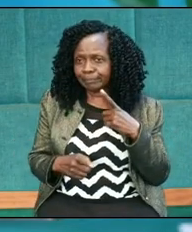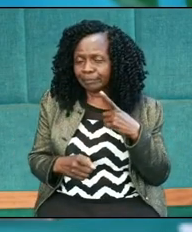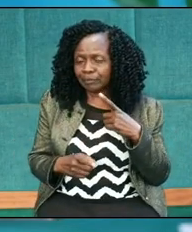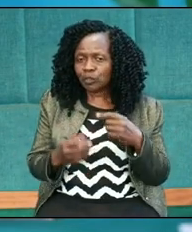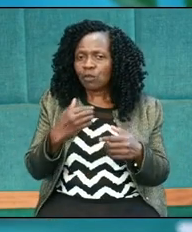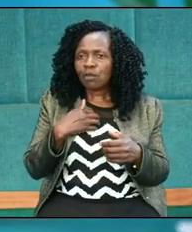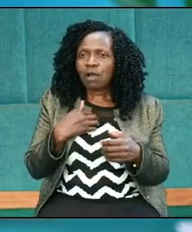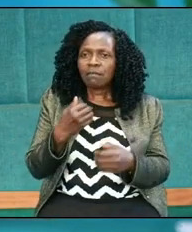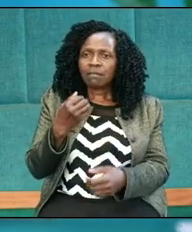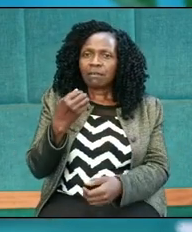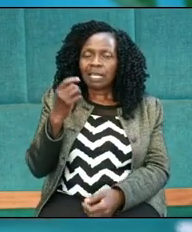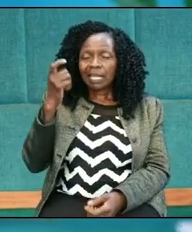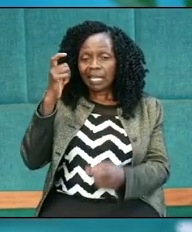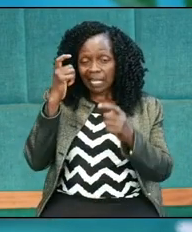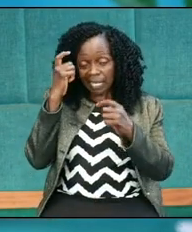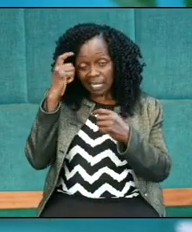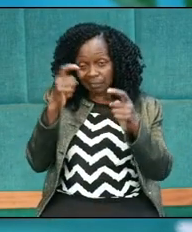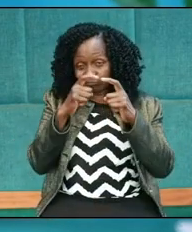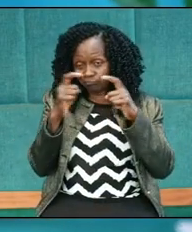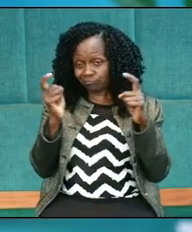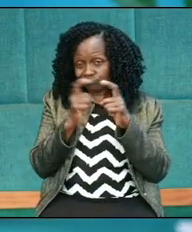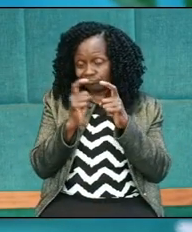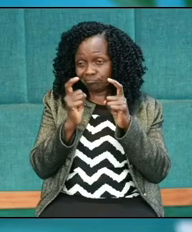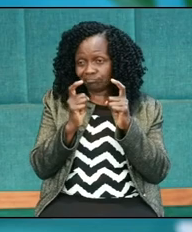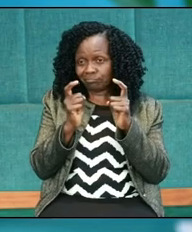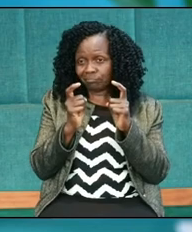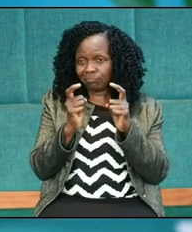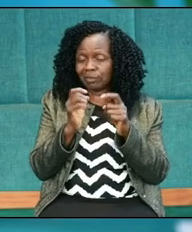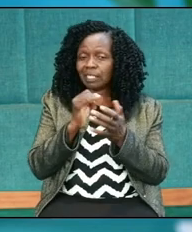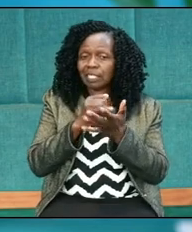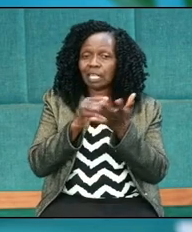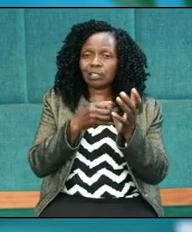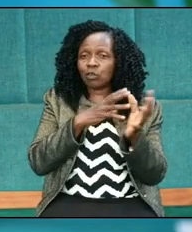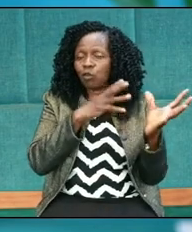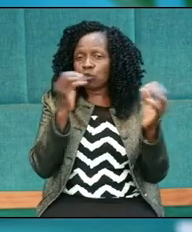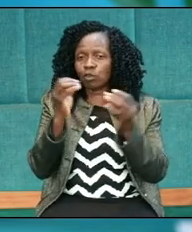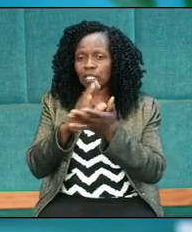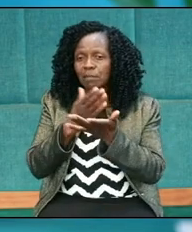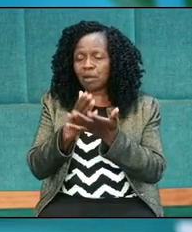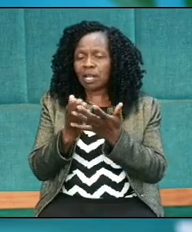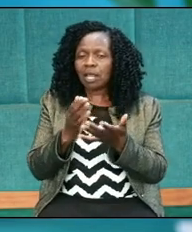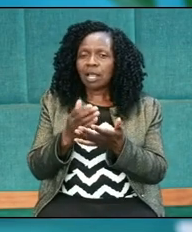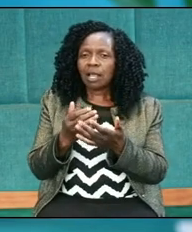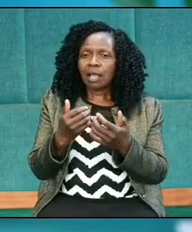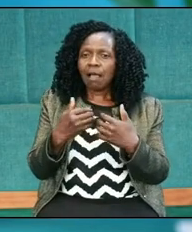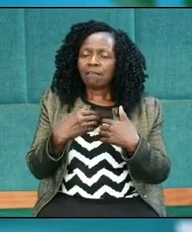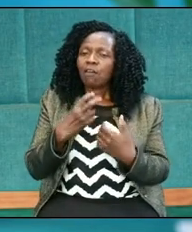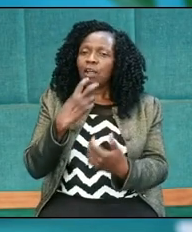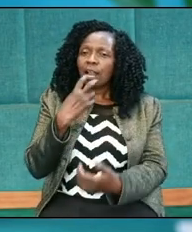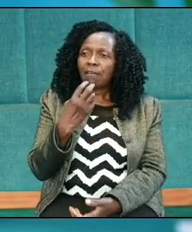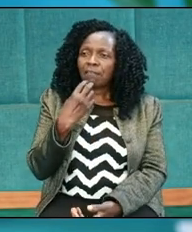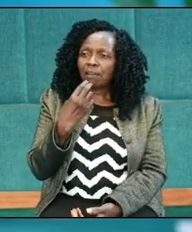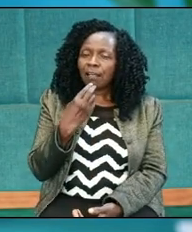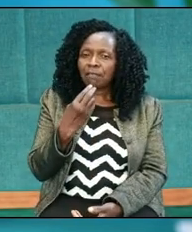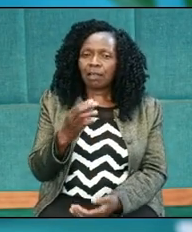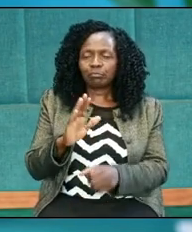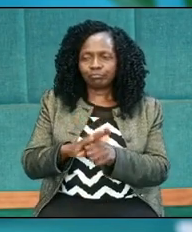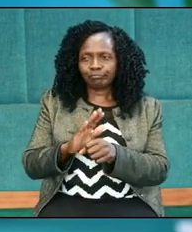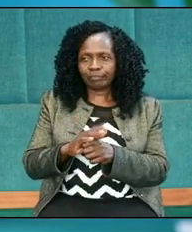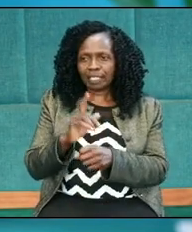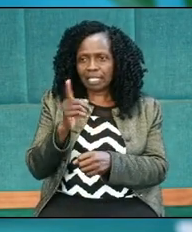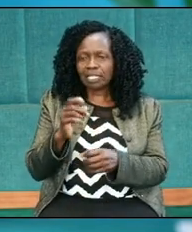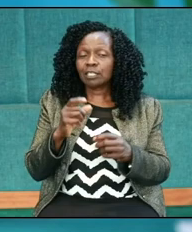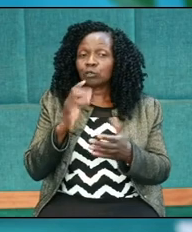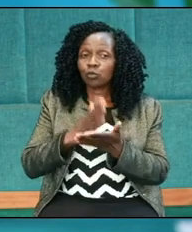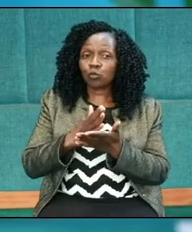a headache, which is mild, unless it is caused by a medical condition, just go somewhere and have a true laughter. You'll find the headache going. And this is